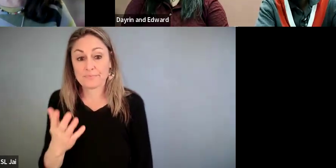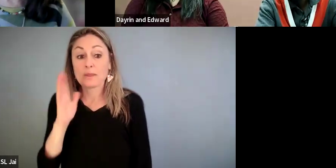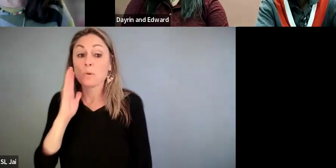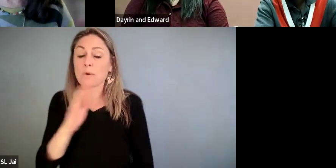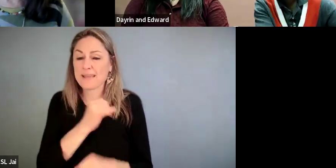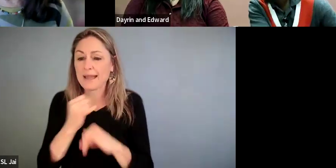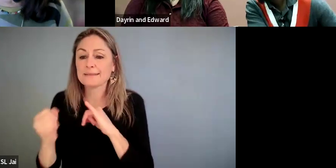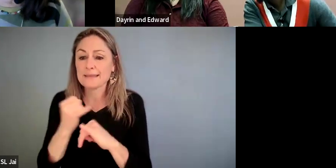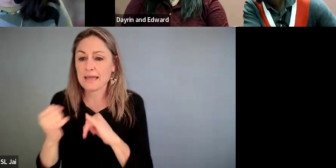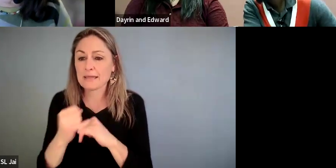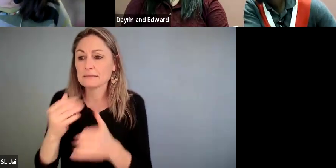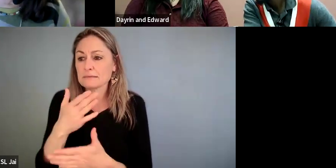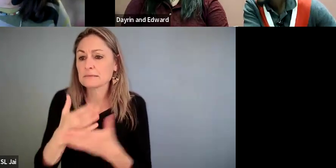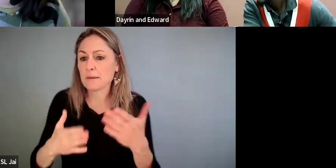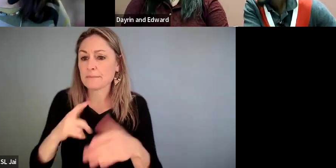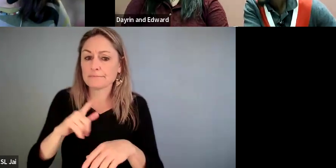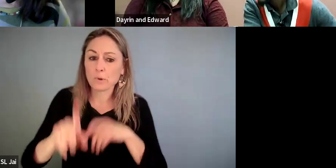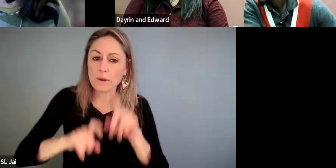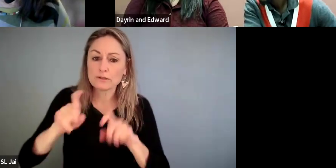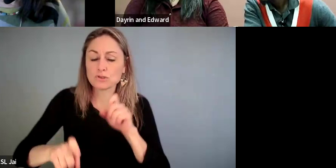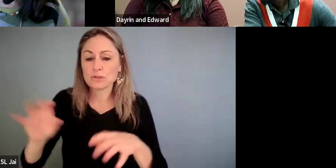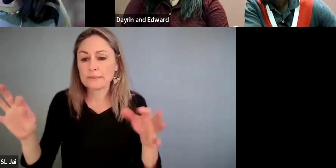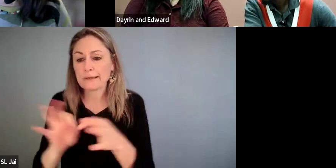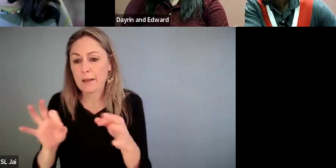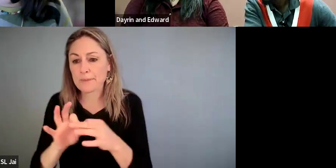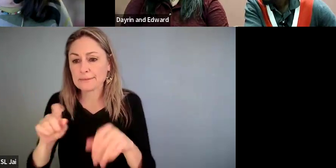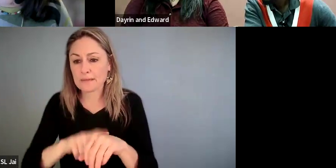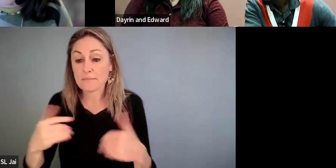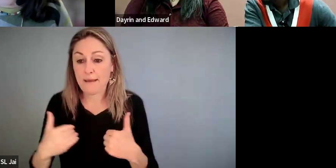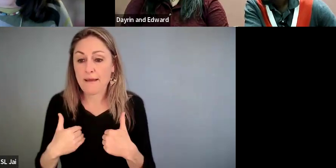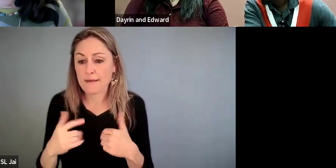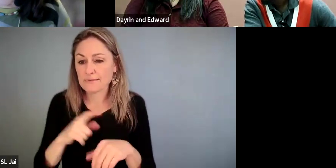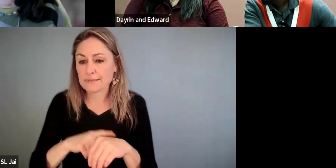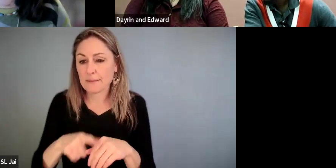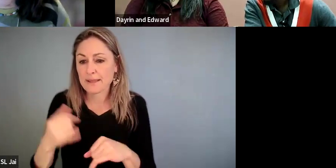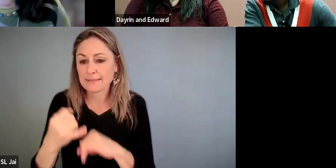at the end for some questions and comments. And